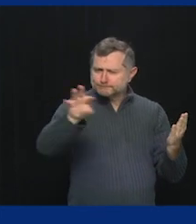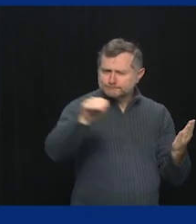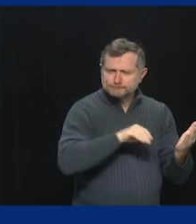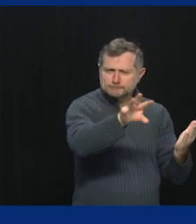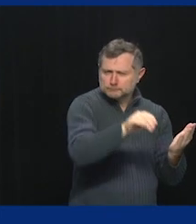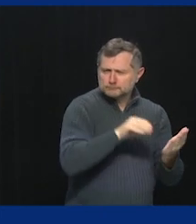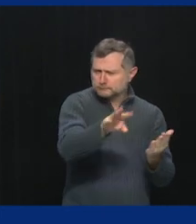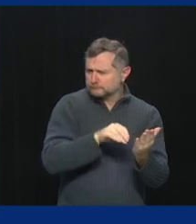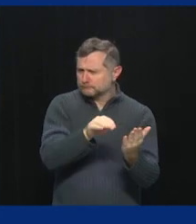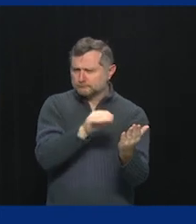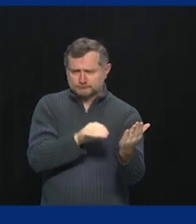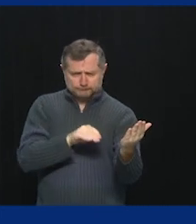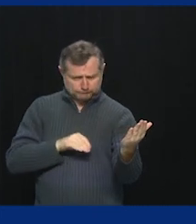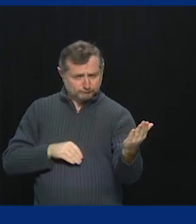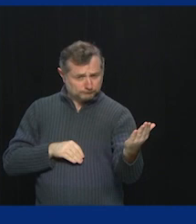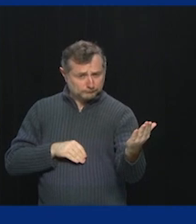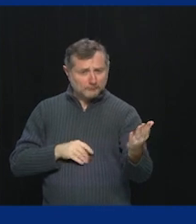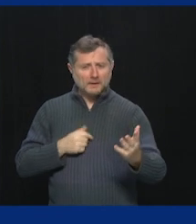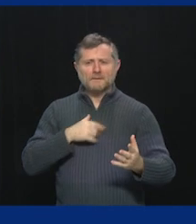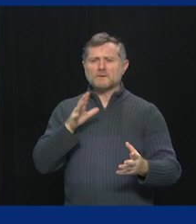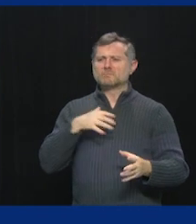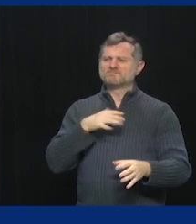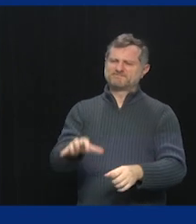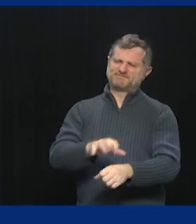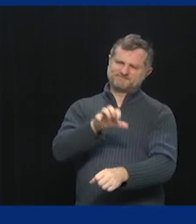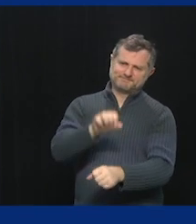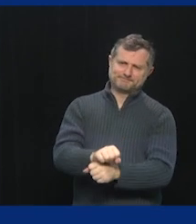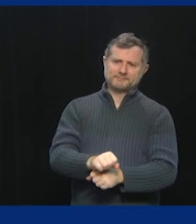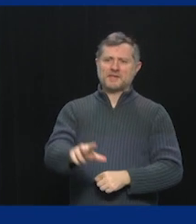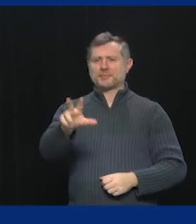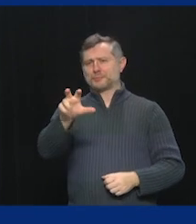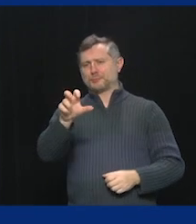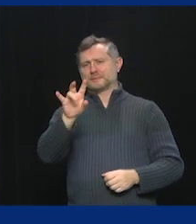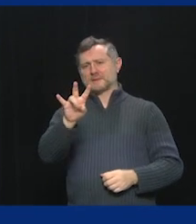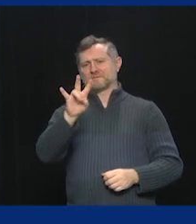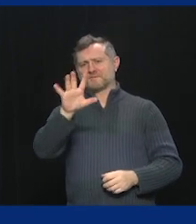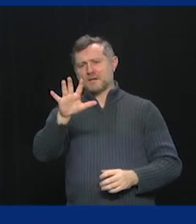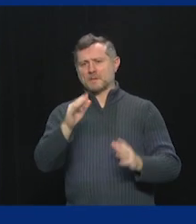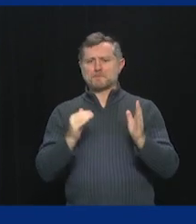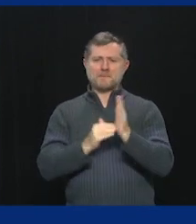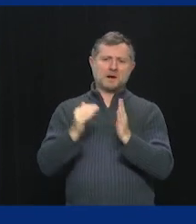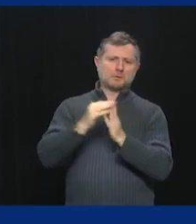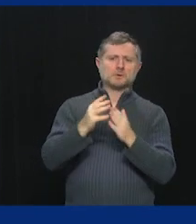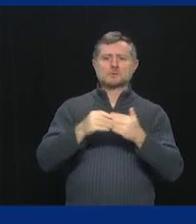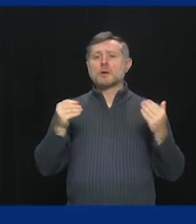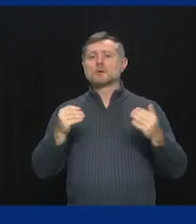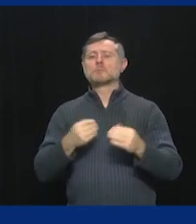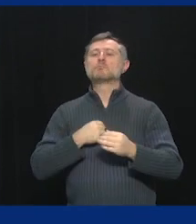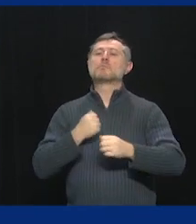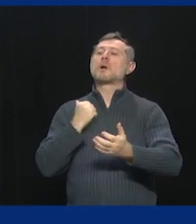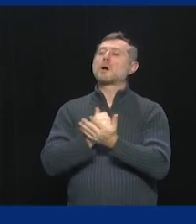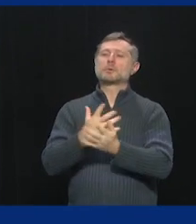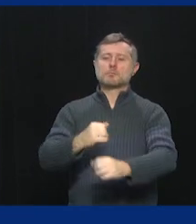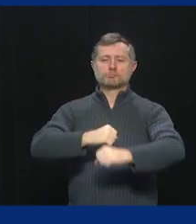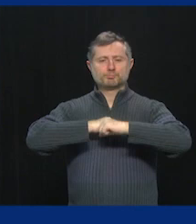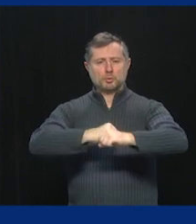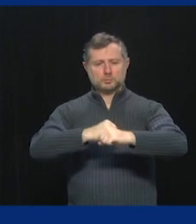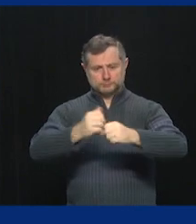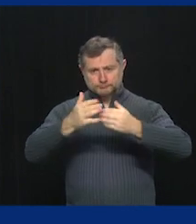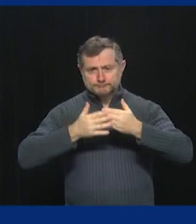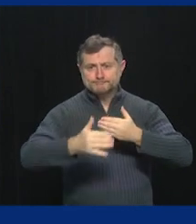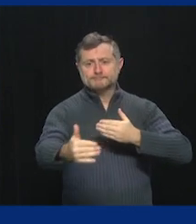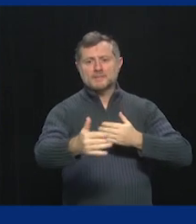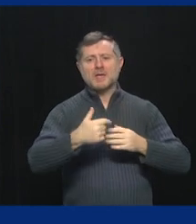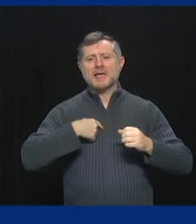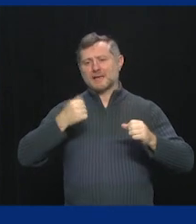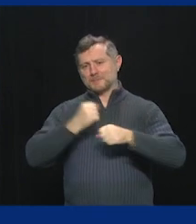$375 million that I want to dedicate to building back resiliency. And I have the ability to determine where it goes.